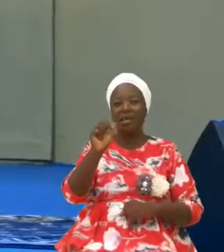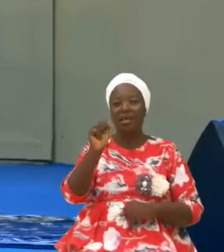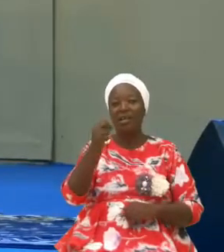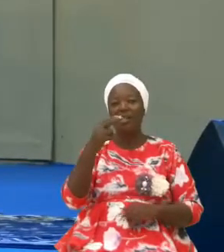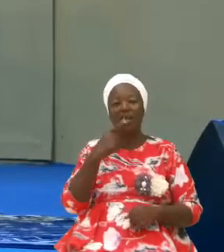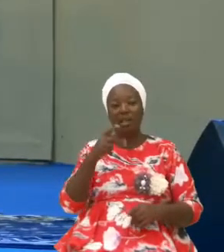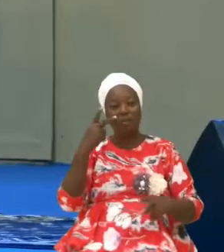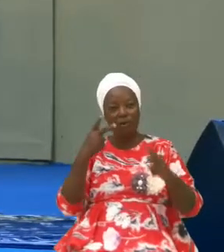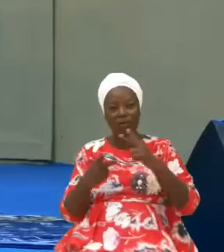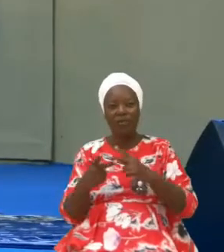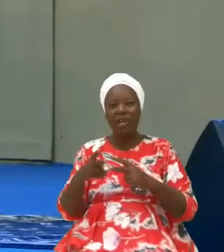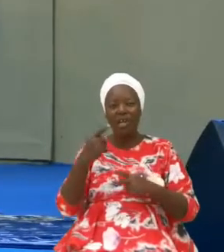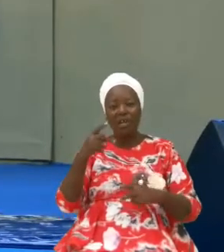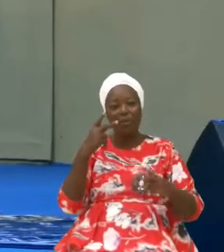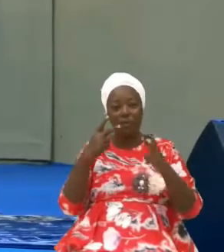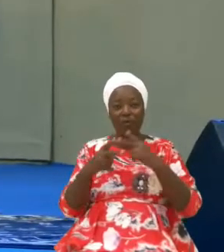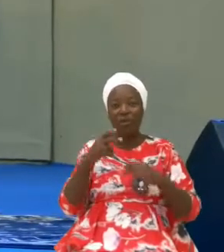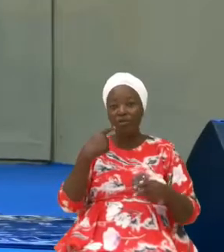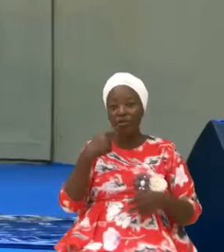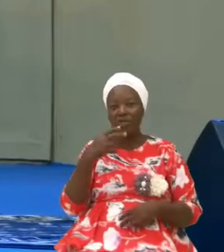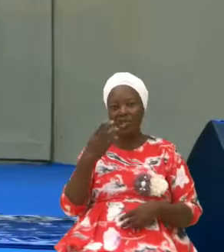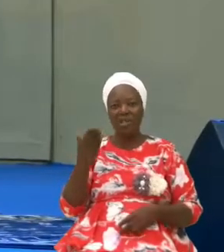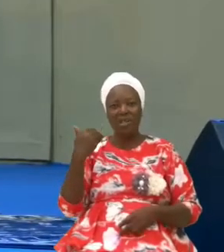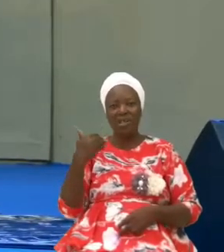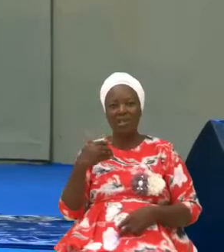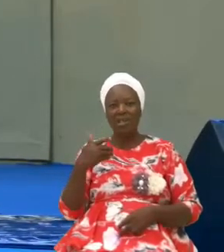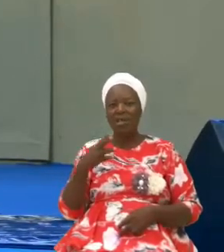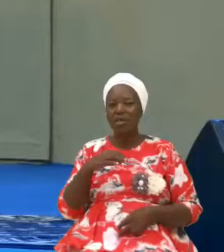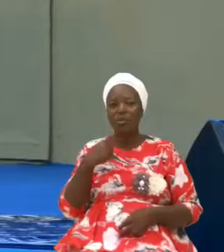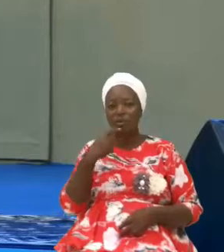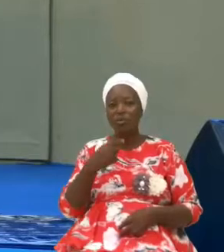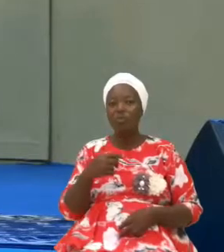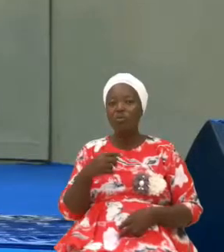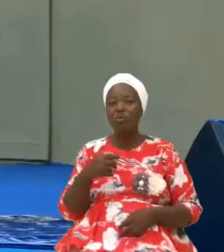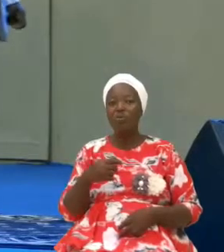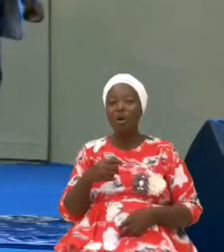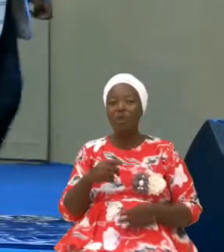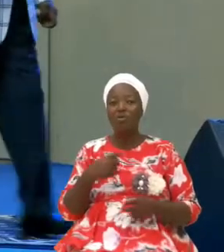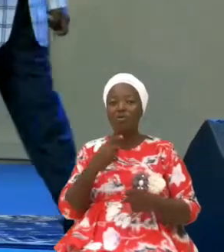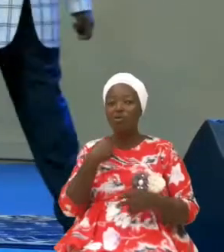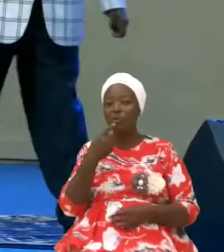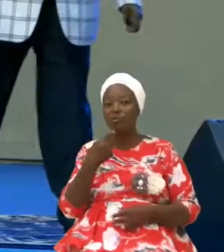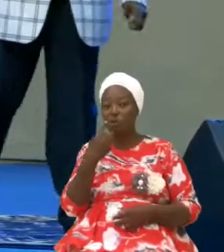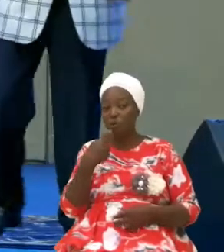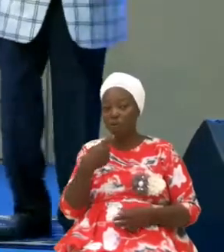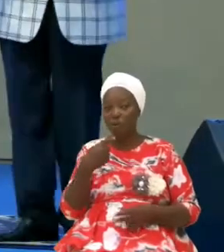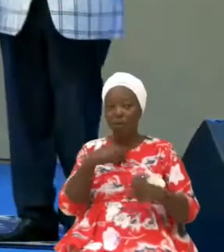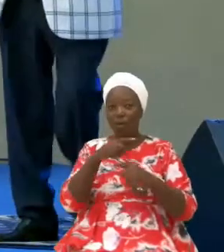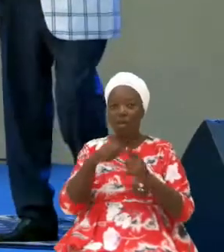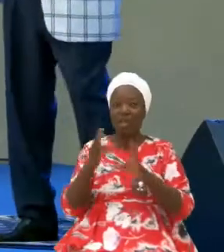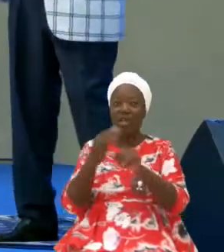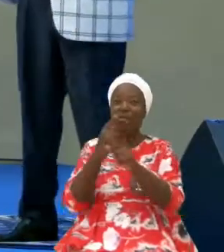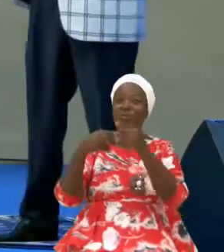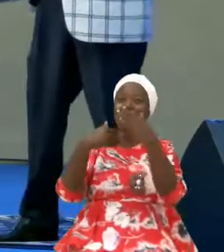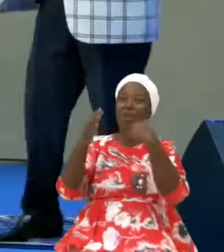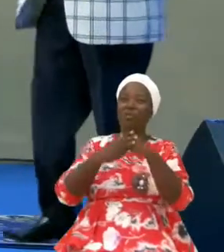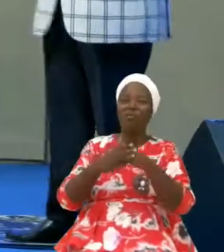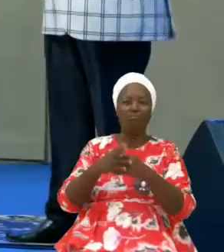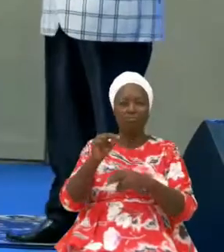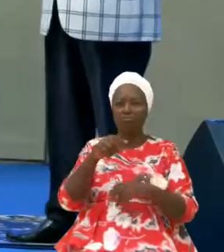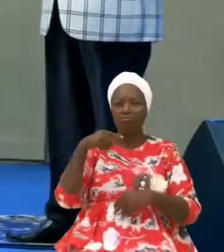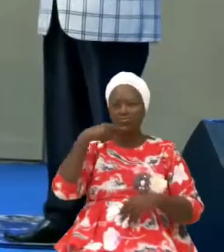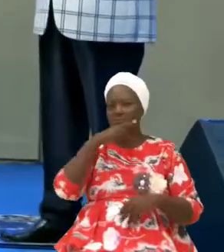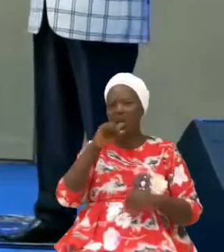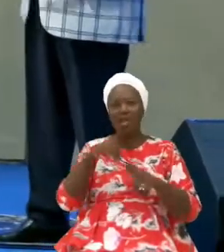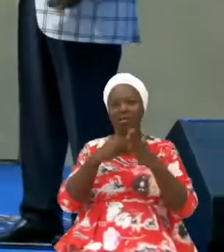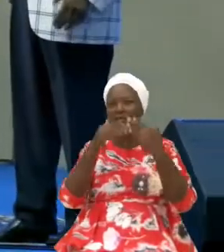the prophet. Isaiah the prophet. The prophets only said, only spoke what he got from